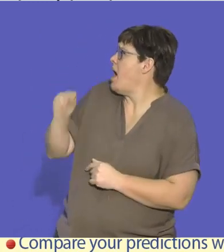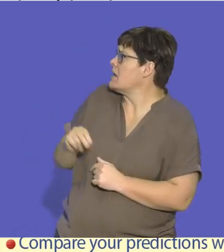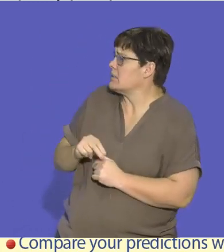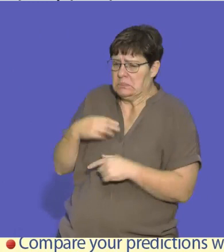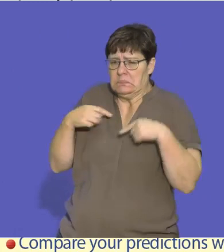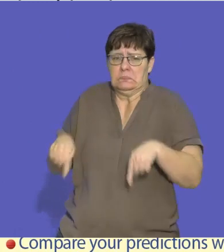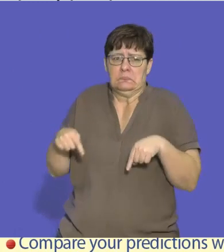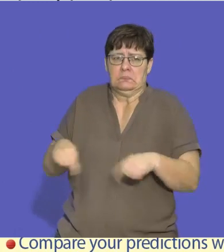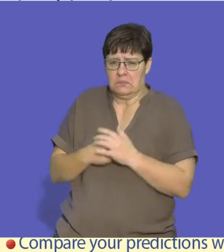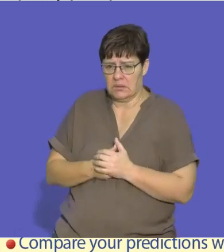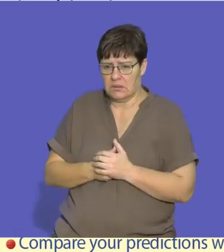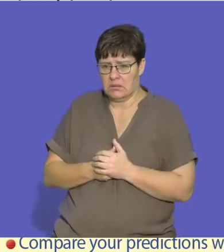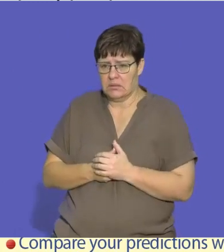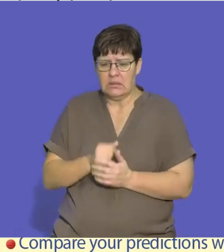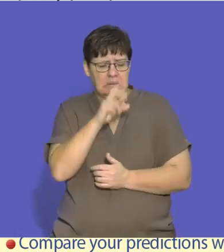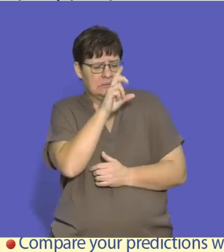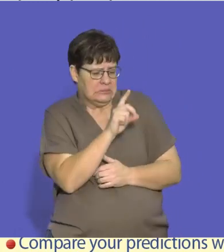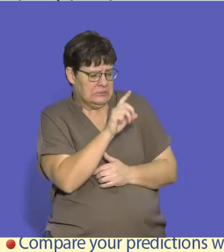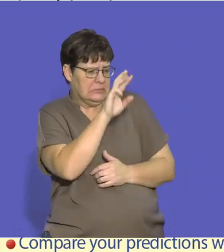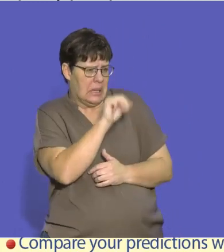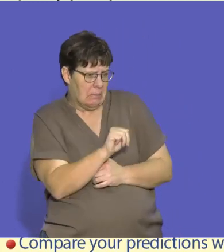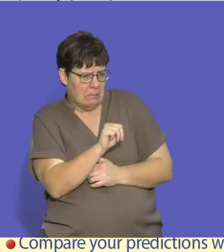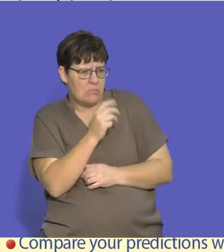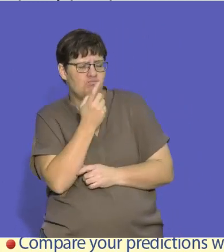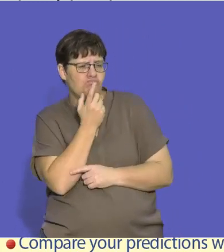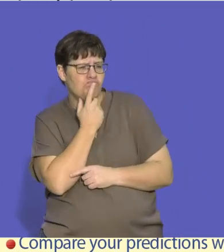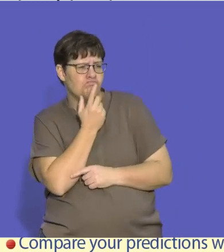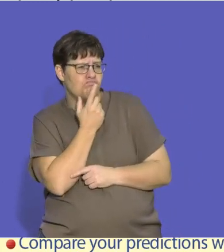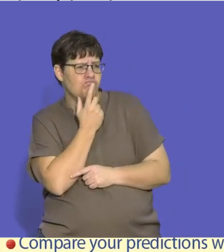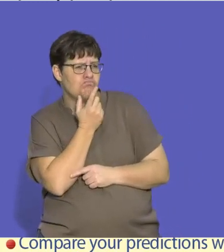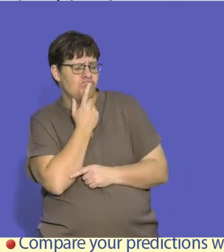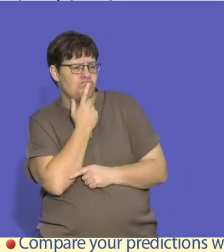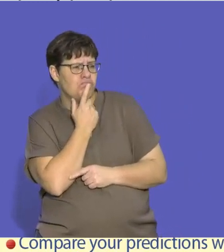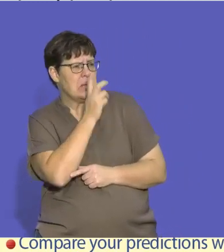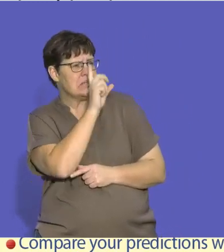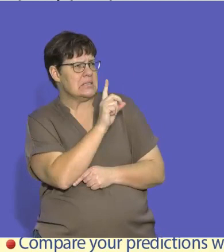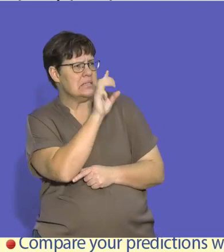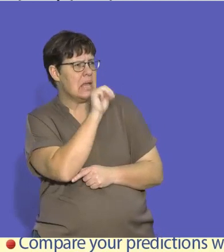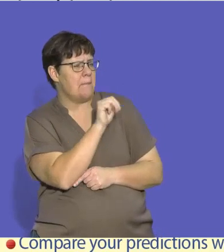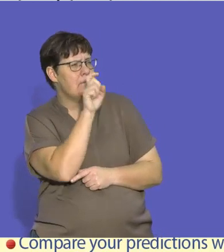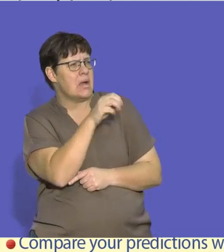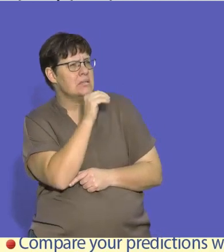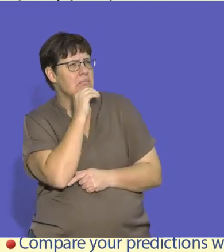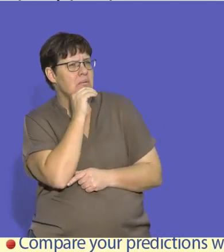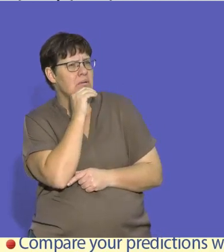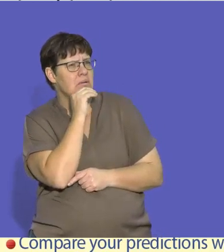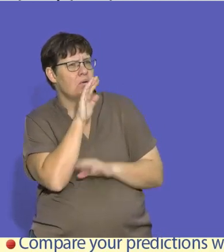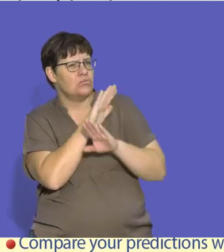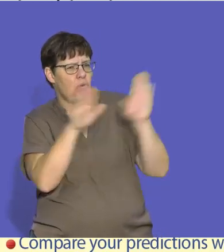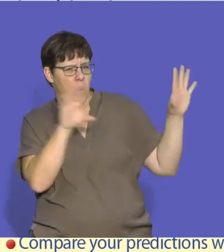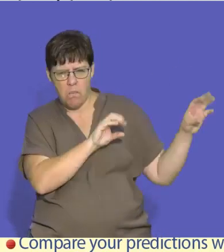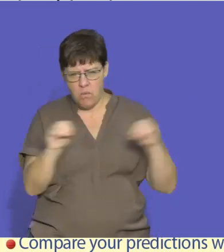coughing nervously. DM, Crow muttered. DM must mean don't